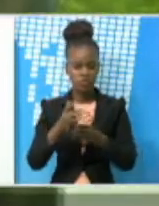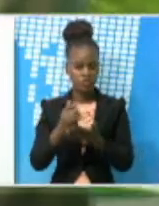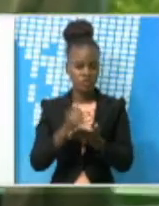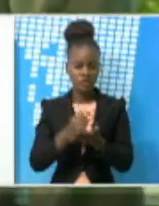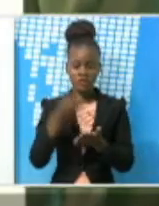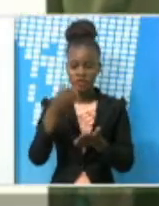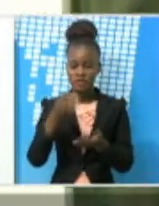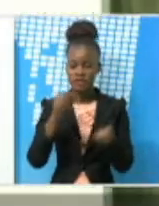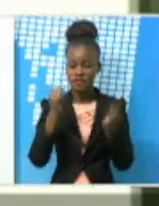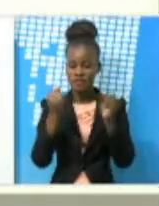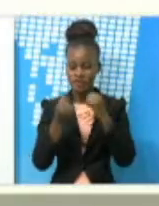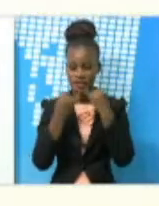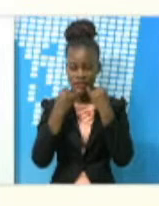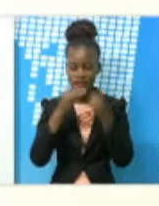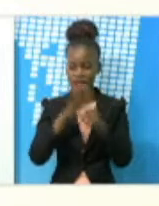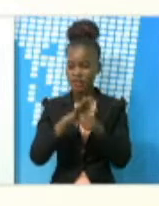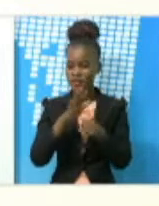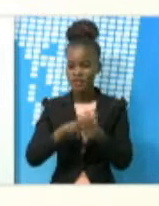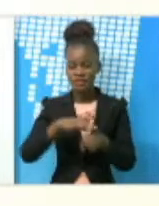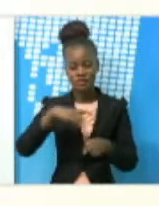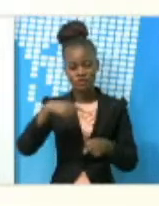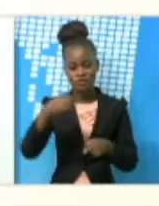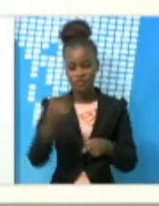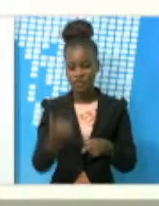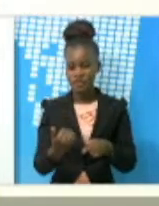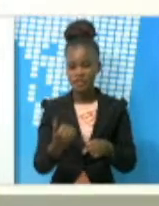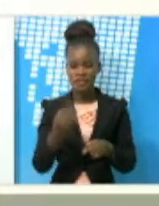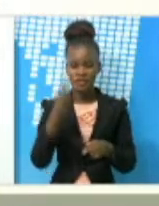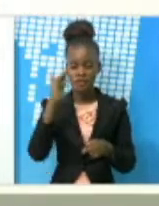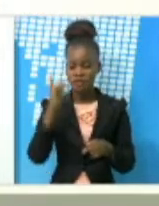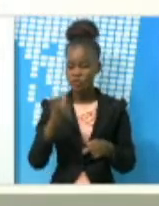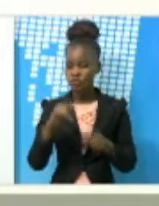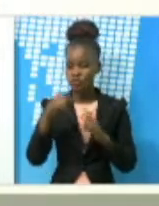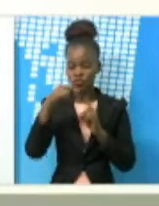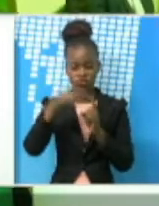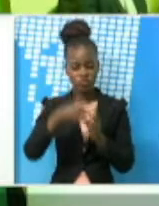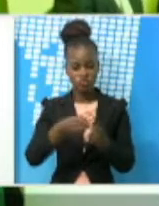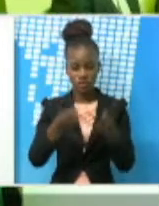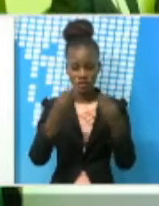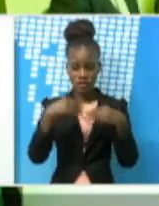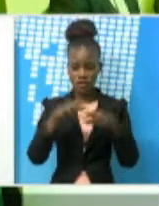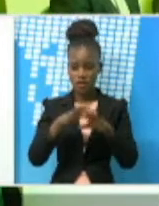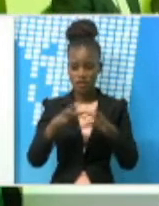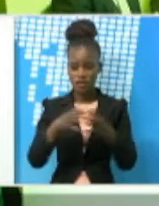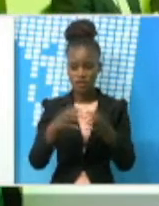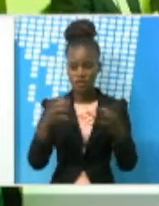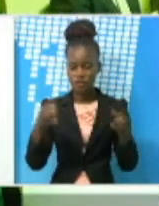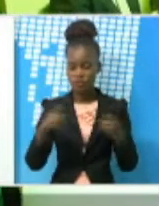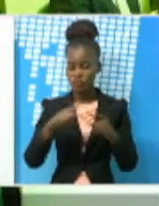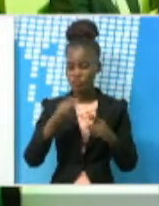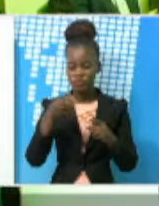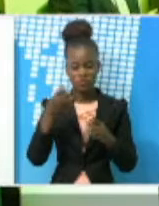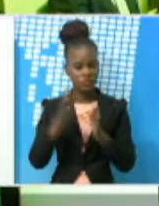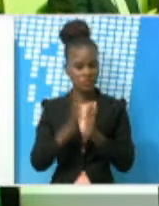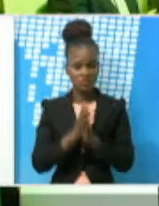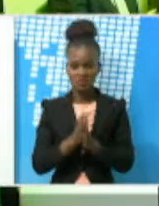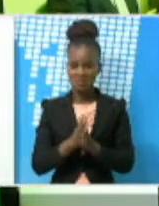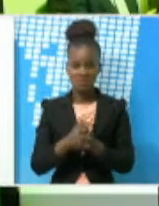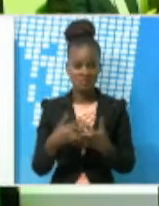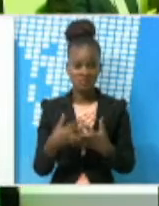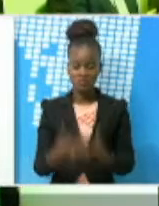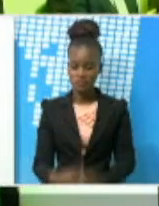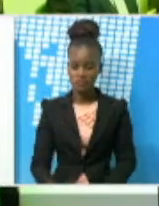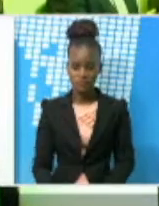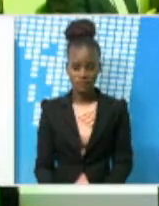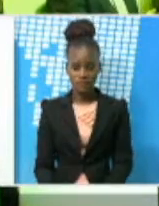options, increasing access to green finance by structuring to address market gaps, including risk mitigation products, and address